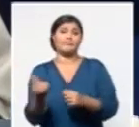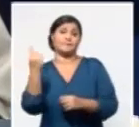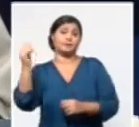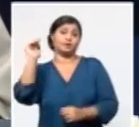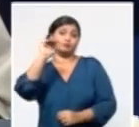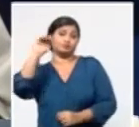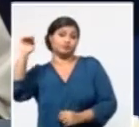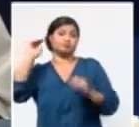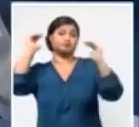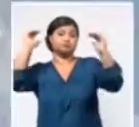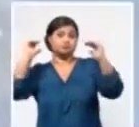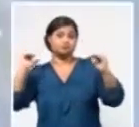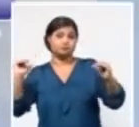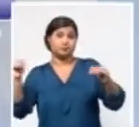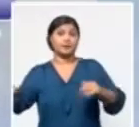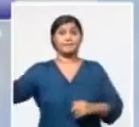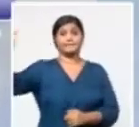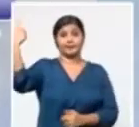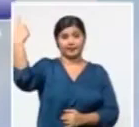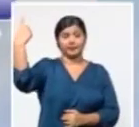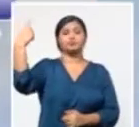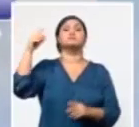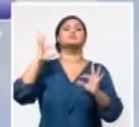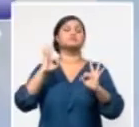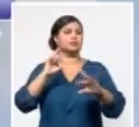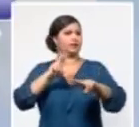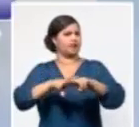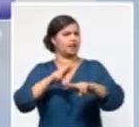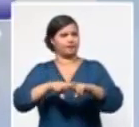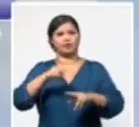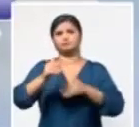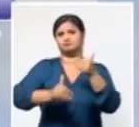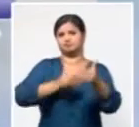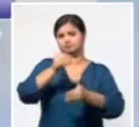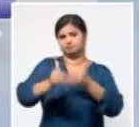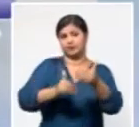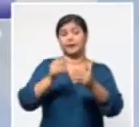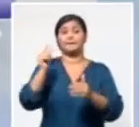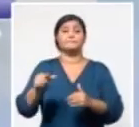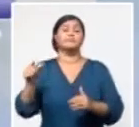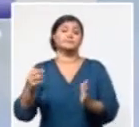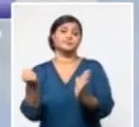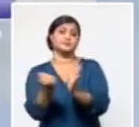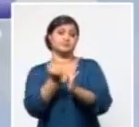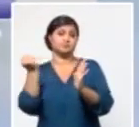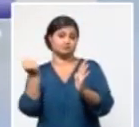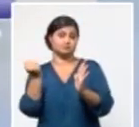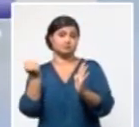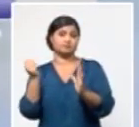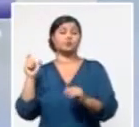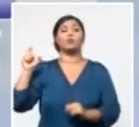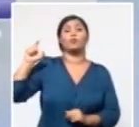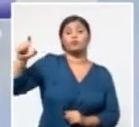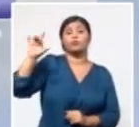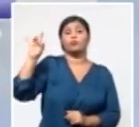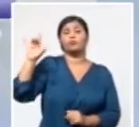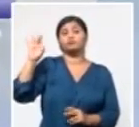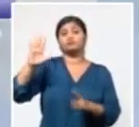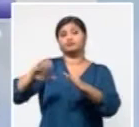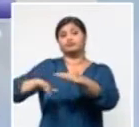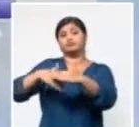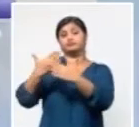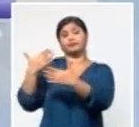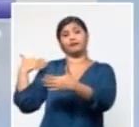in terms of positive rate, with the highest number of confirmed cases in the last 15